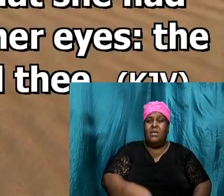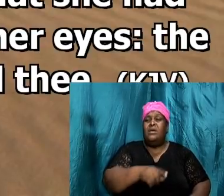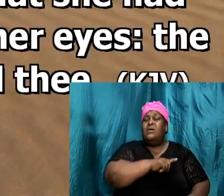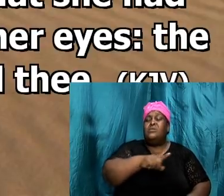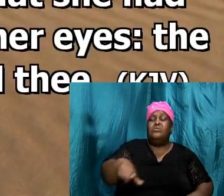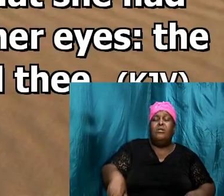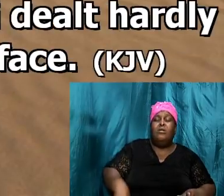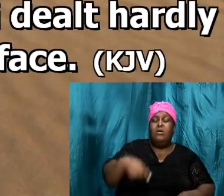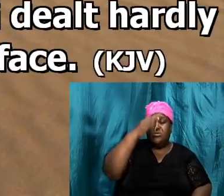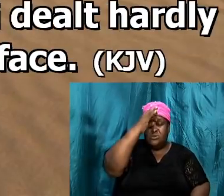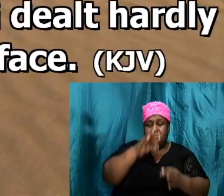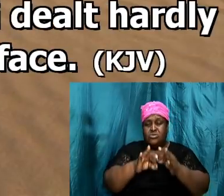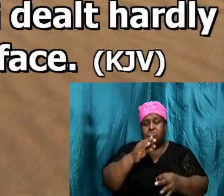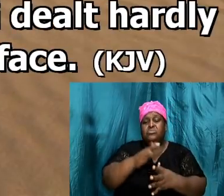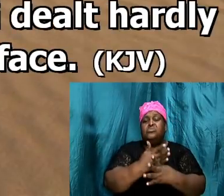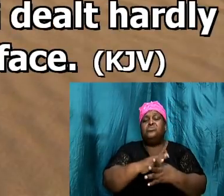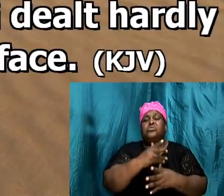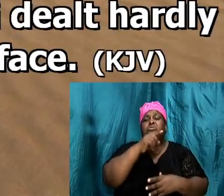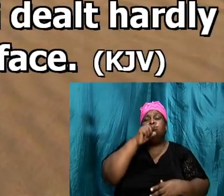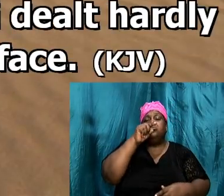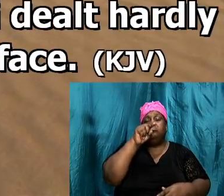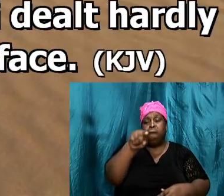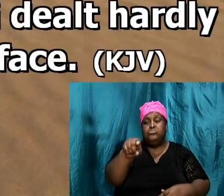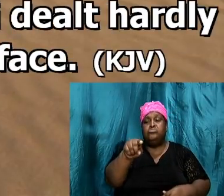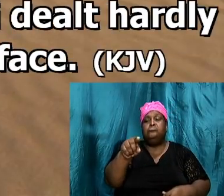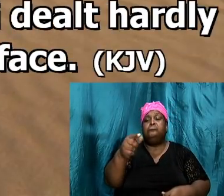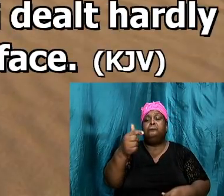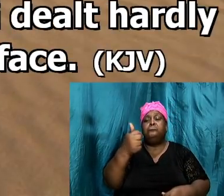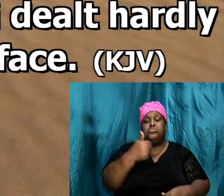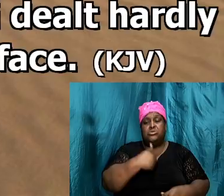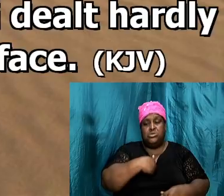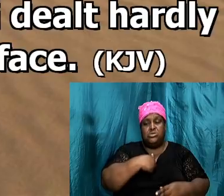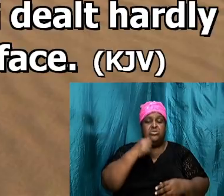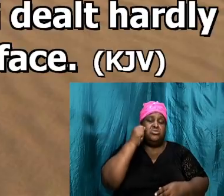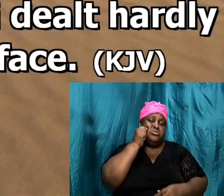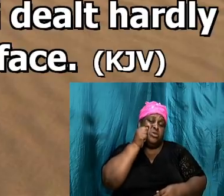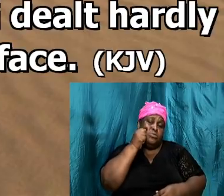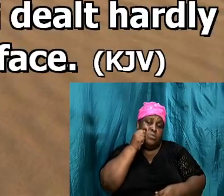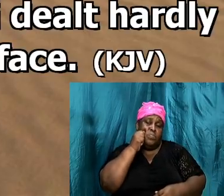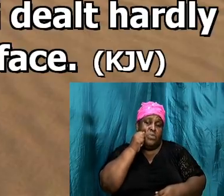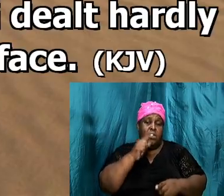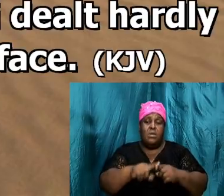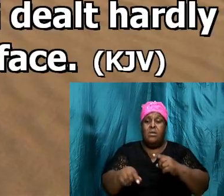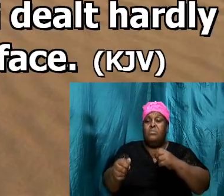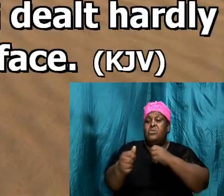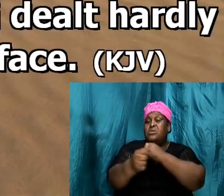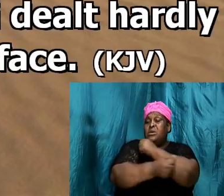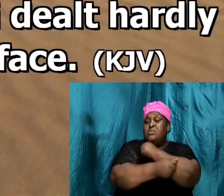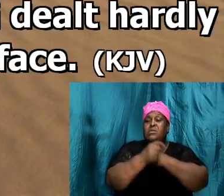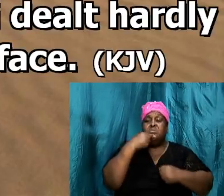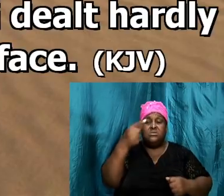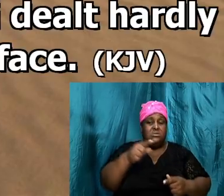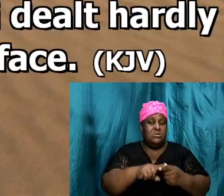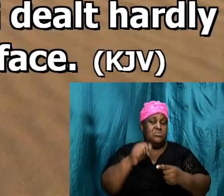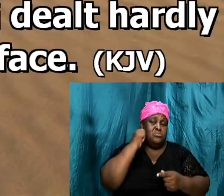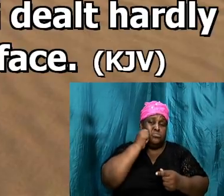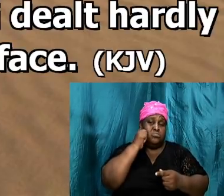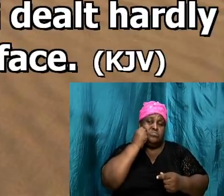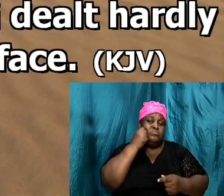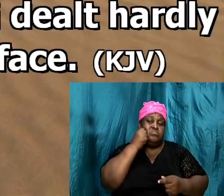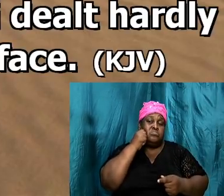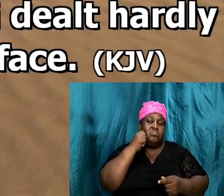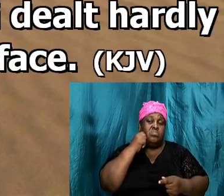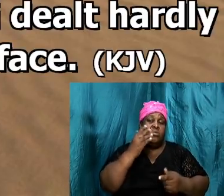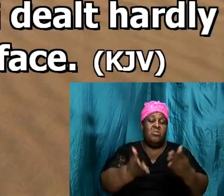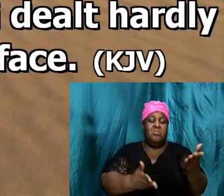me and thee. But Abram said unto Sarai, Behold, thy maid is